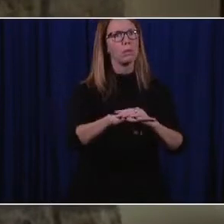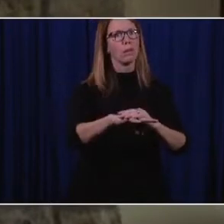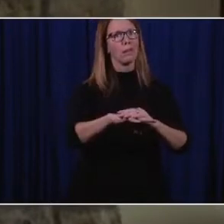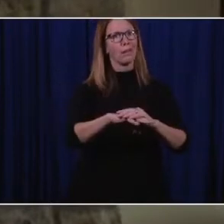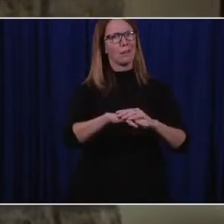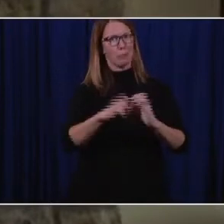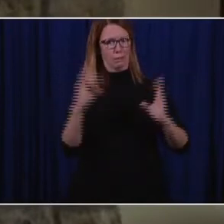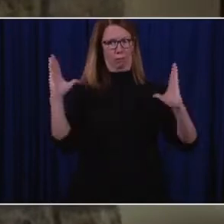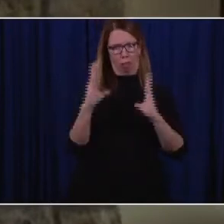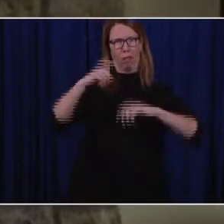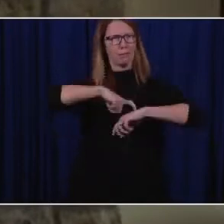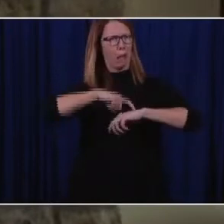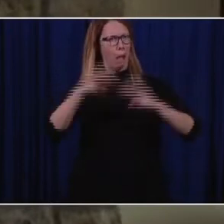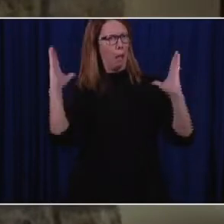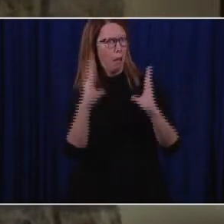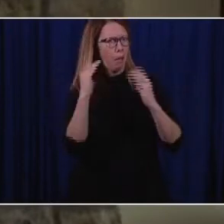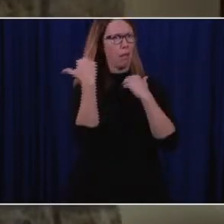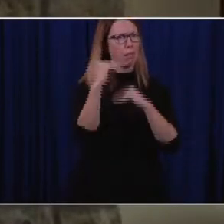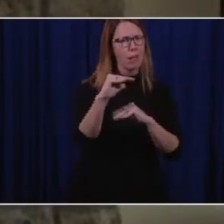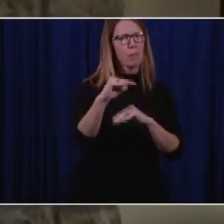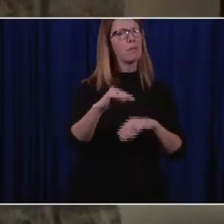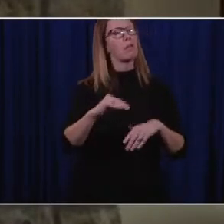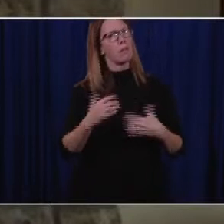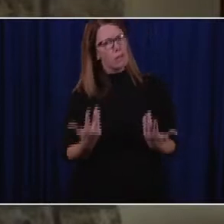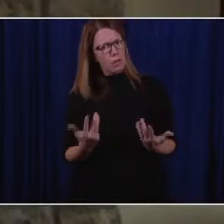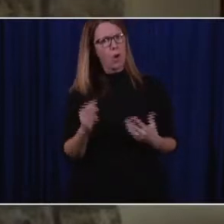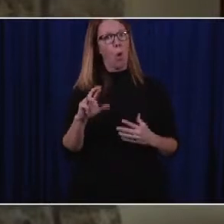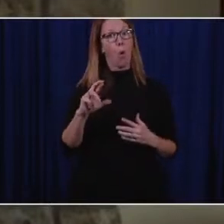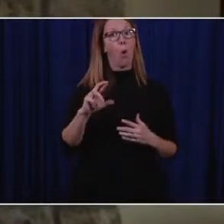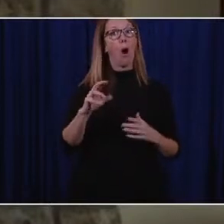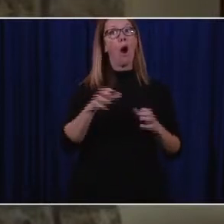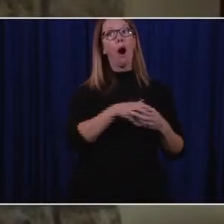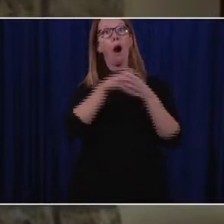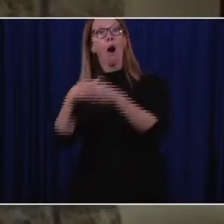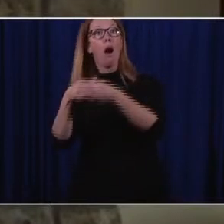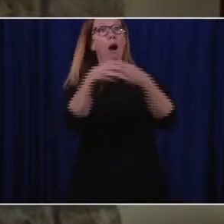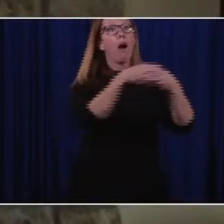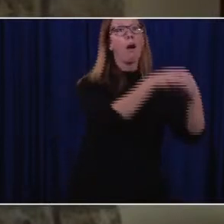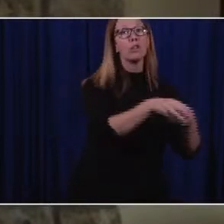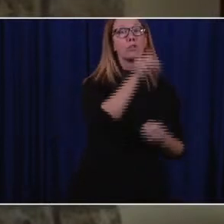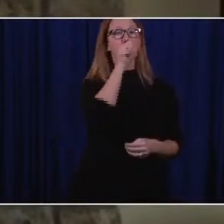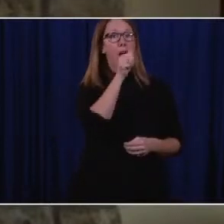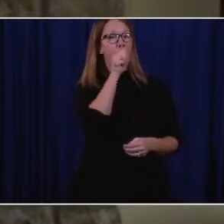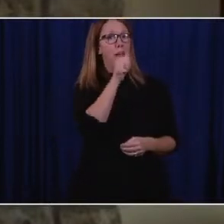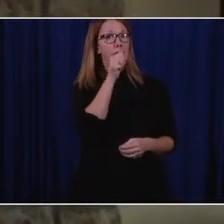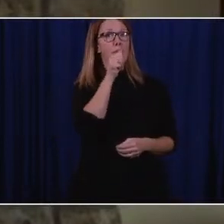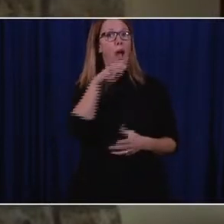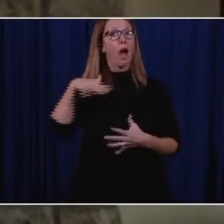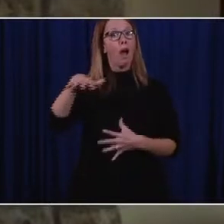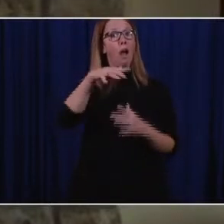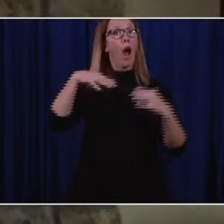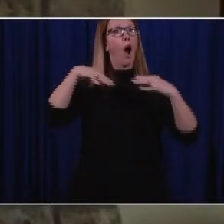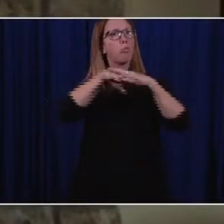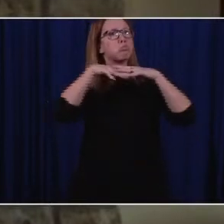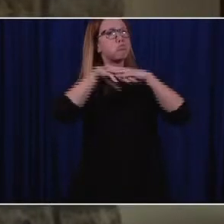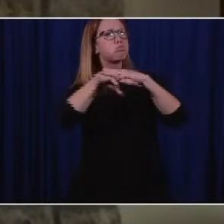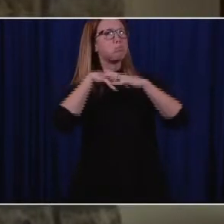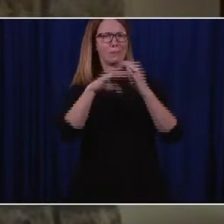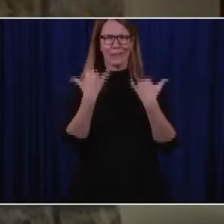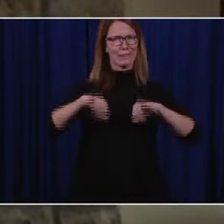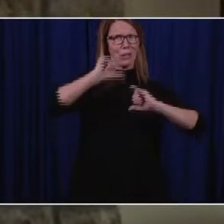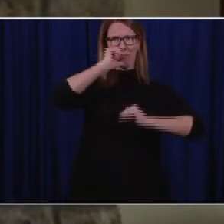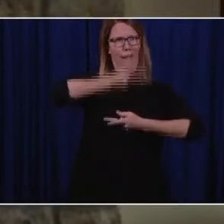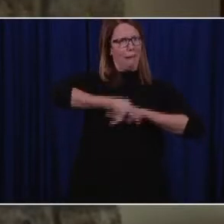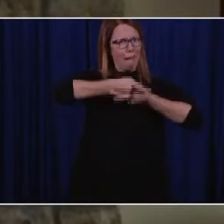that some of these gatherings are moving to private residences, private structures where they're exercising the same lack of caution.